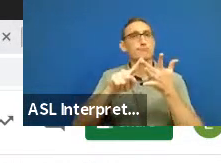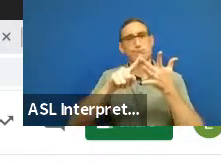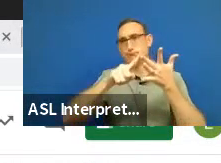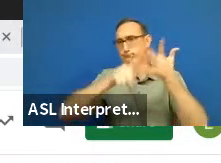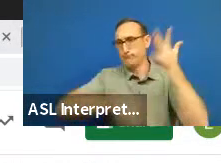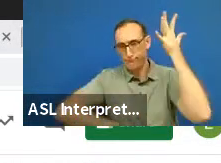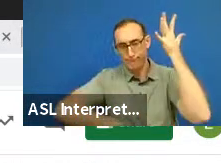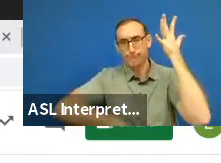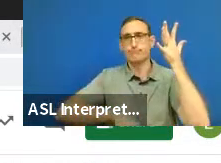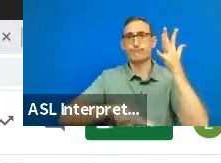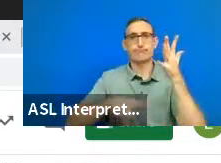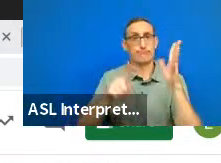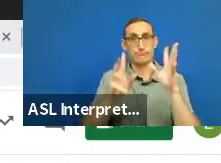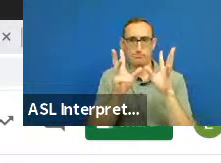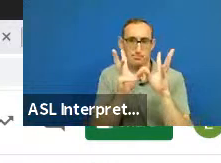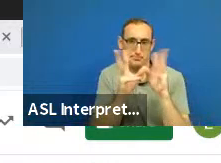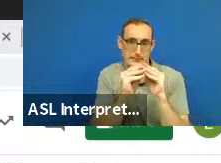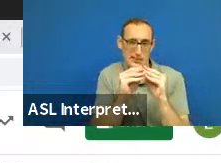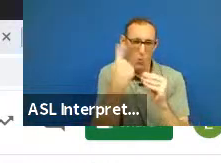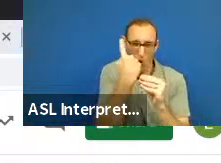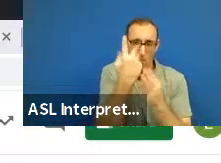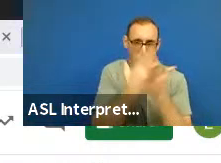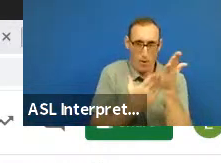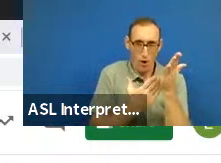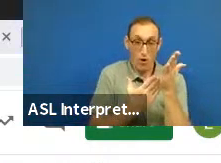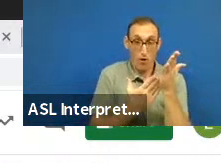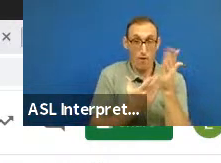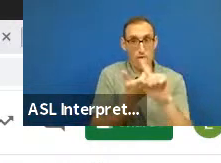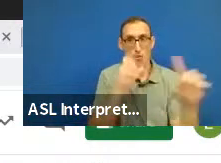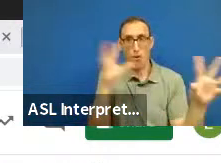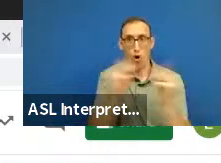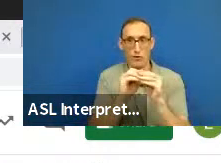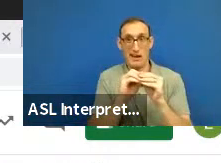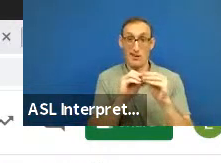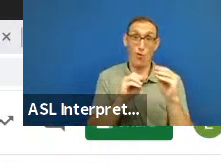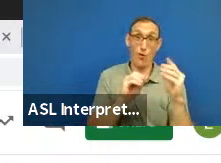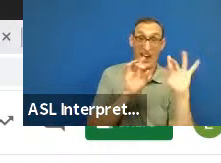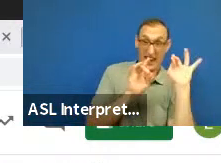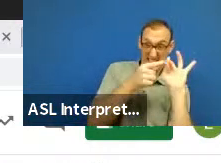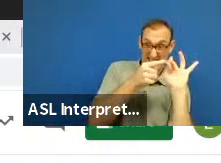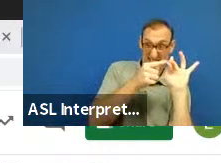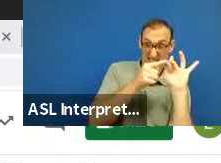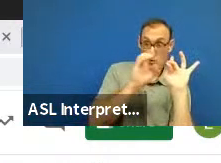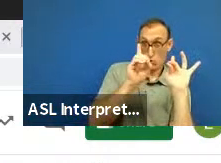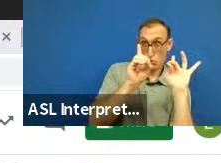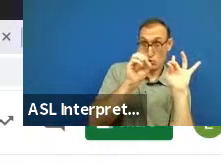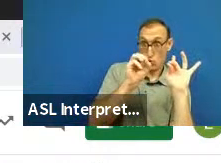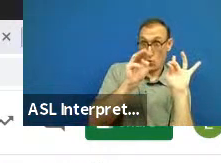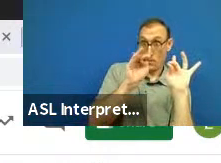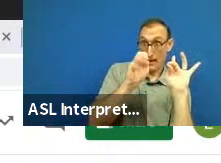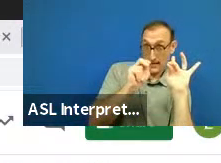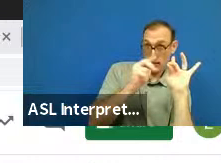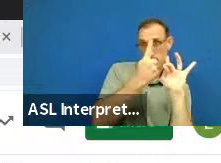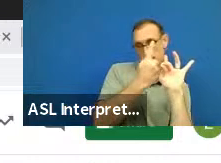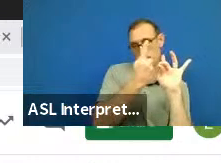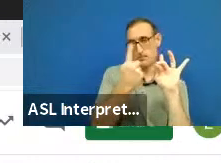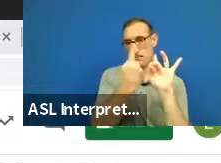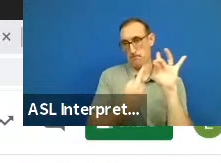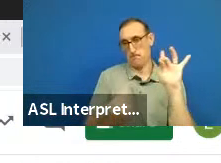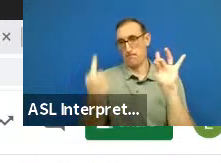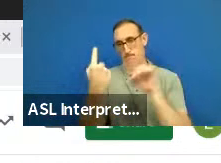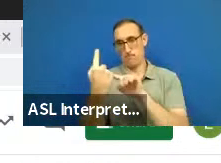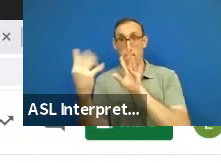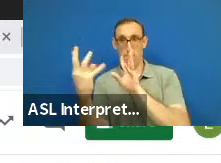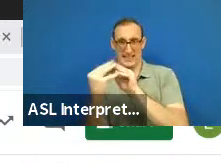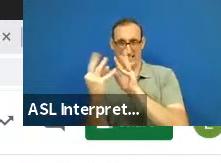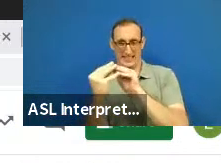those areas, meetings is one out of 8 domains. And so I don't, I did not interpret it that